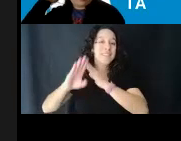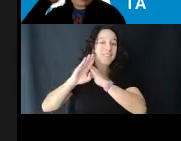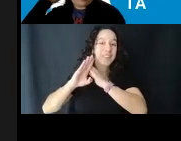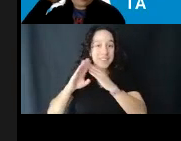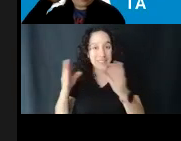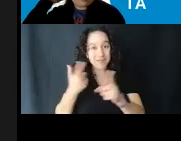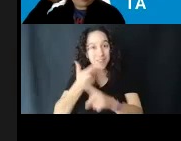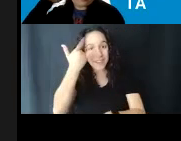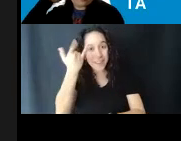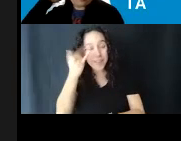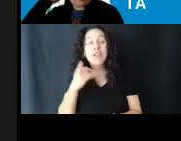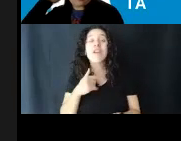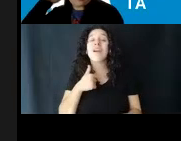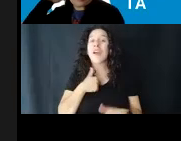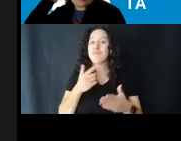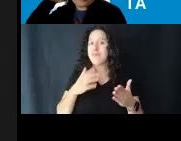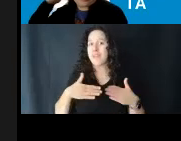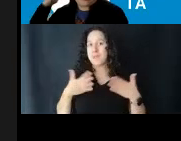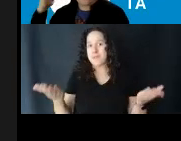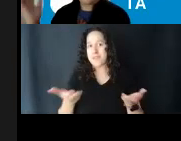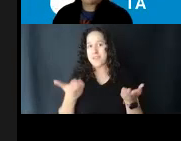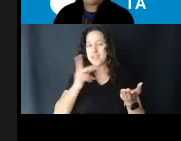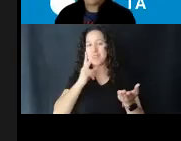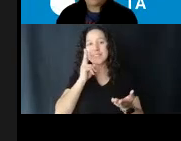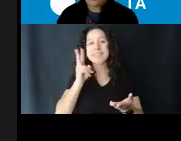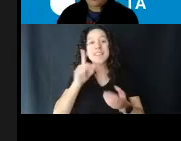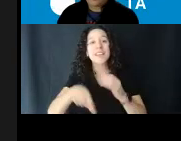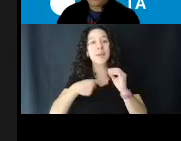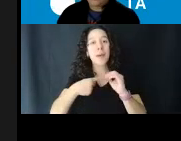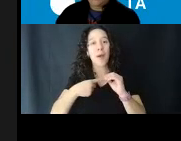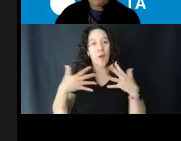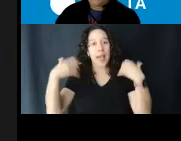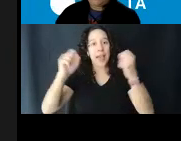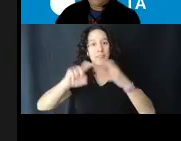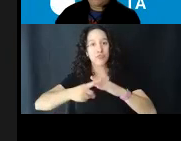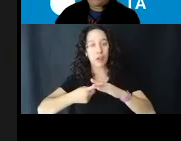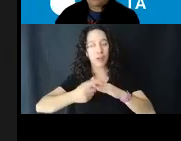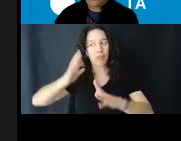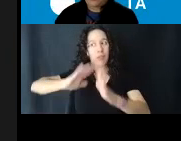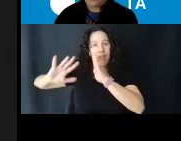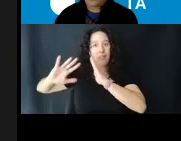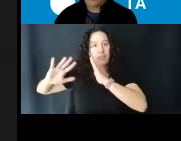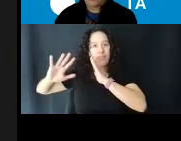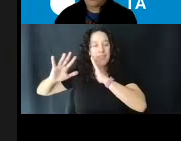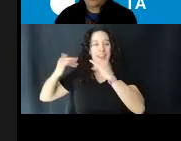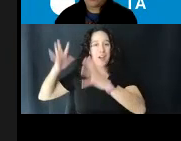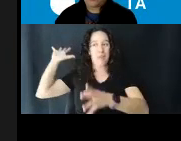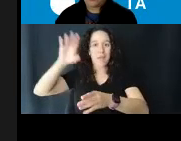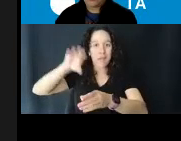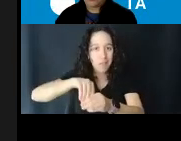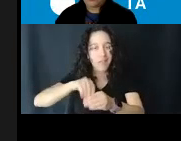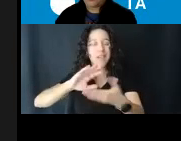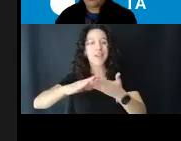to be here to talk about what Healthy Start has become and how it is now part of